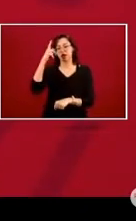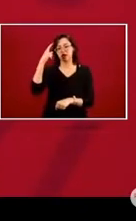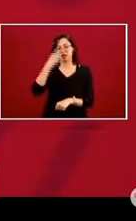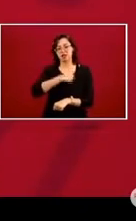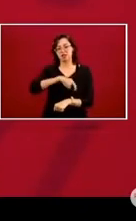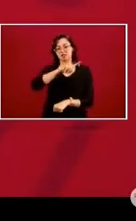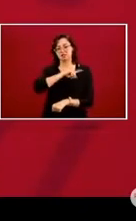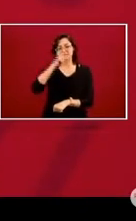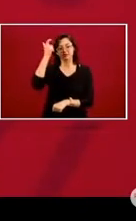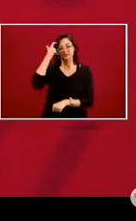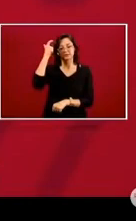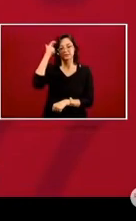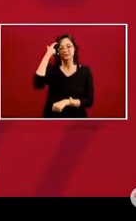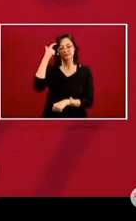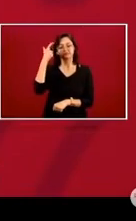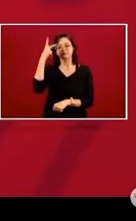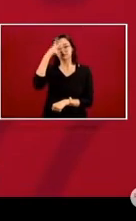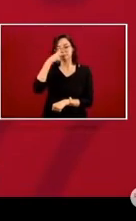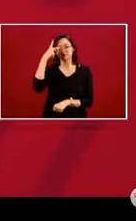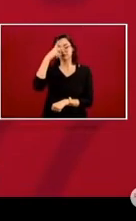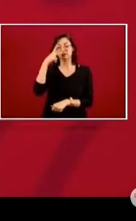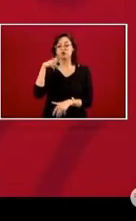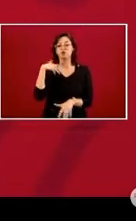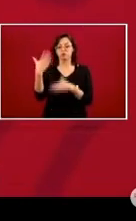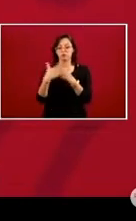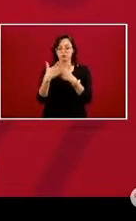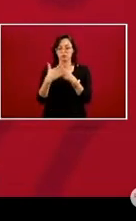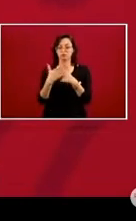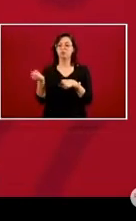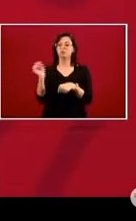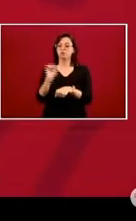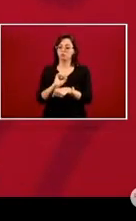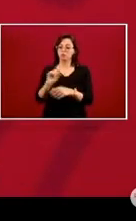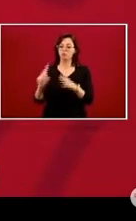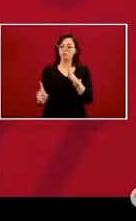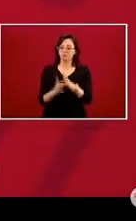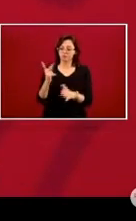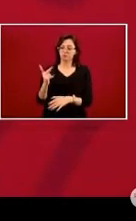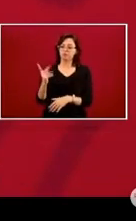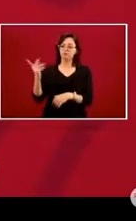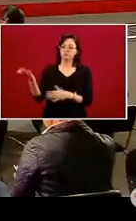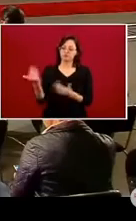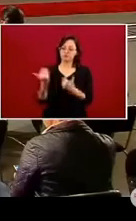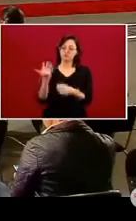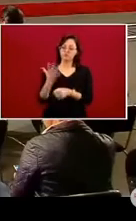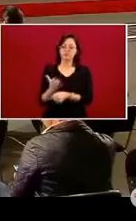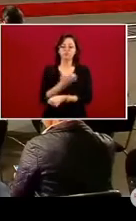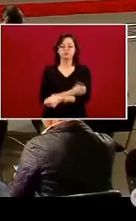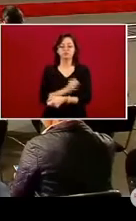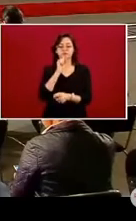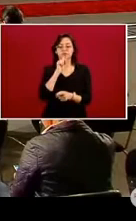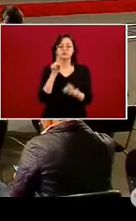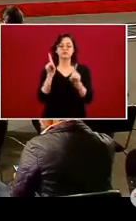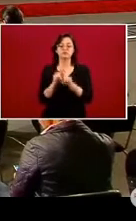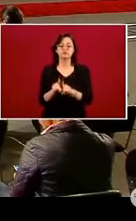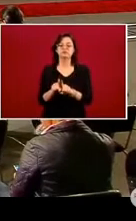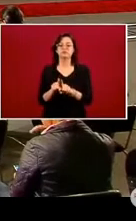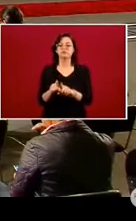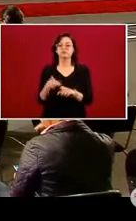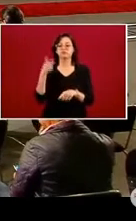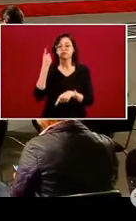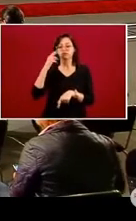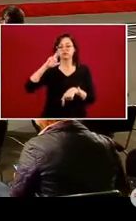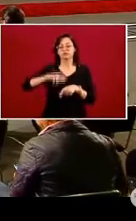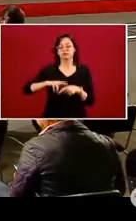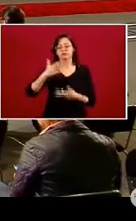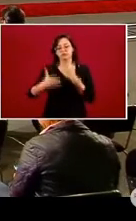National Mental Health Institute director, and she will come back next week, we